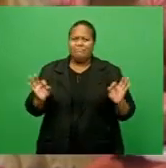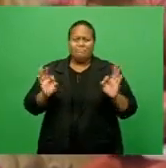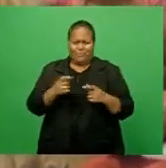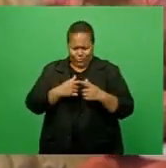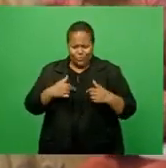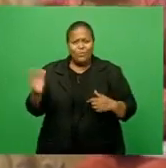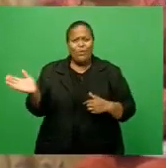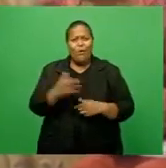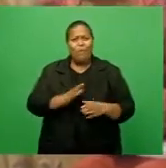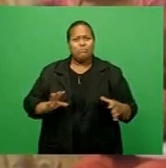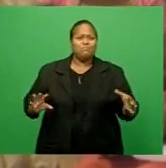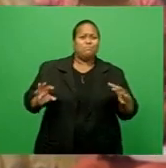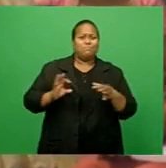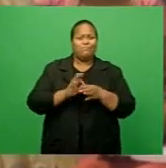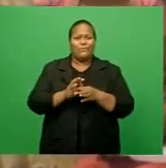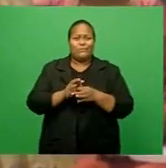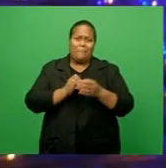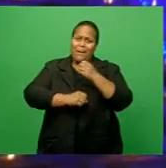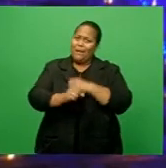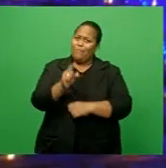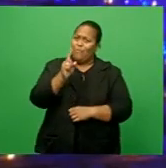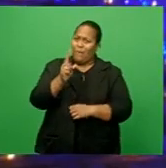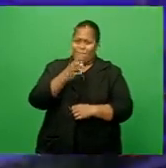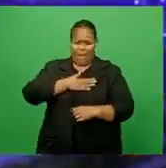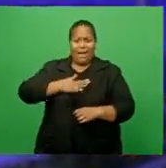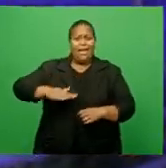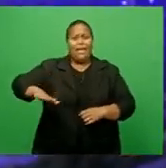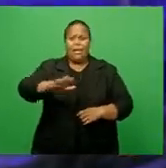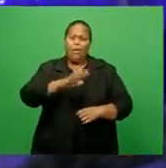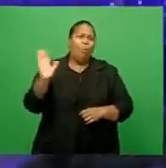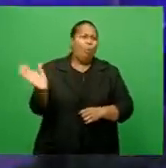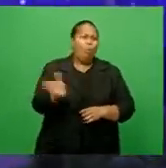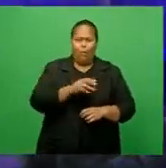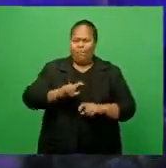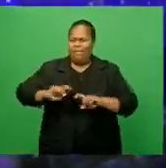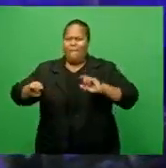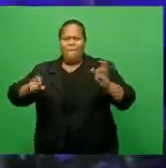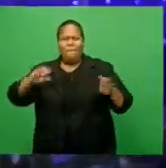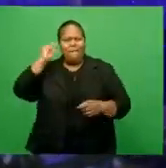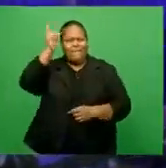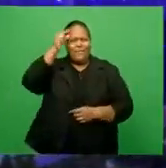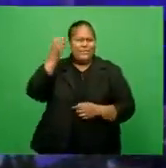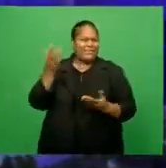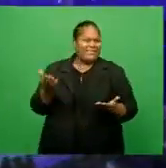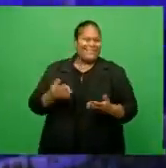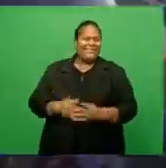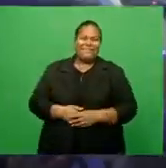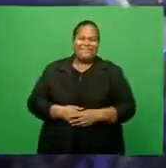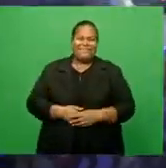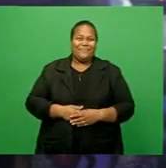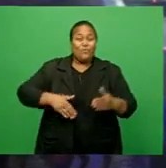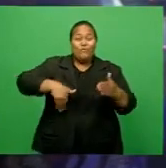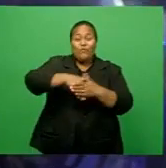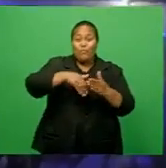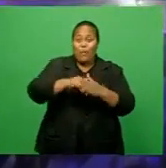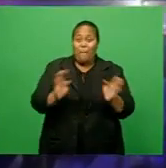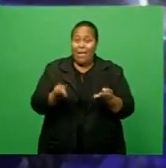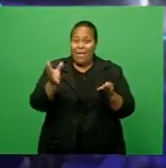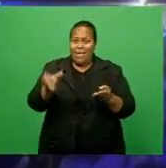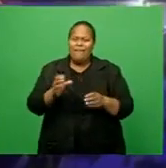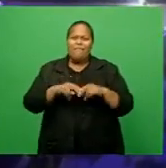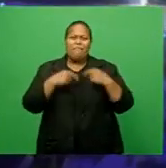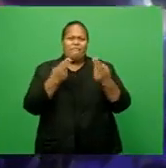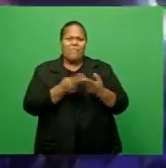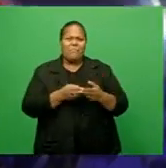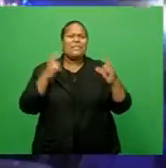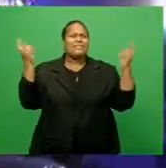you look at my area, I think all my neighbors, they are all Fijians. Fiji football player Sitareki Hughes and family celebrated Diwali at the